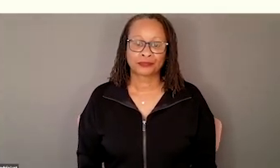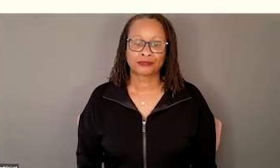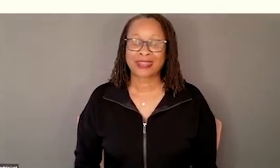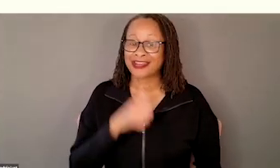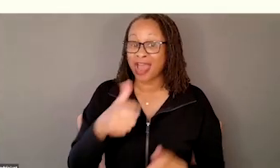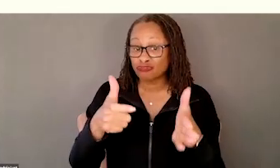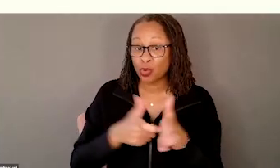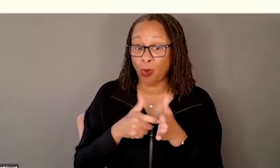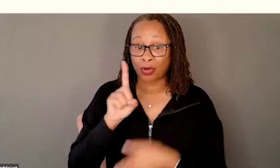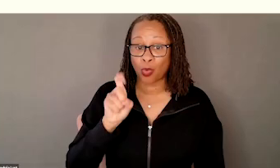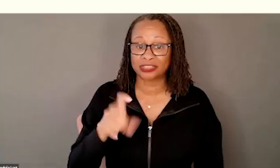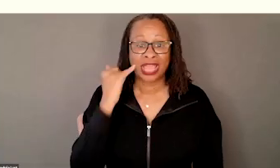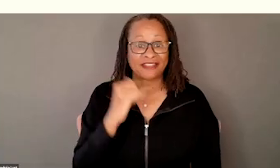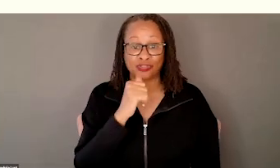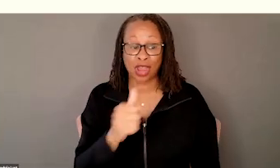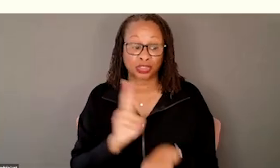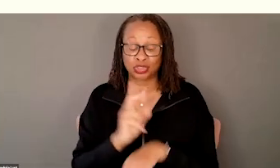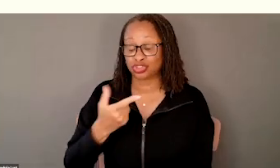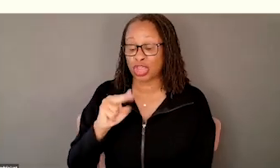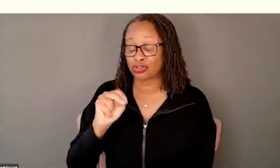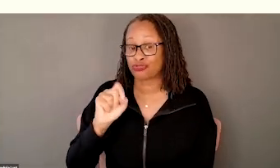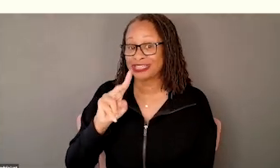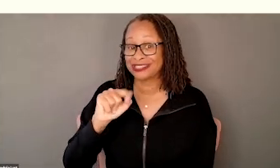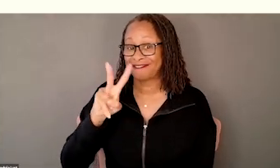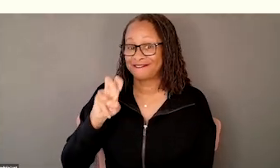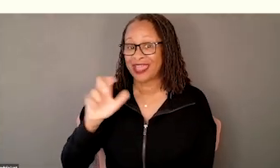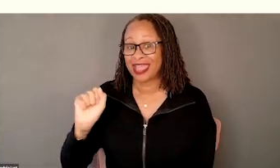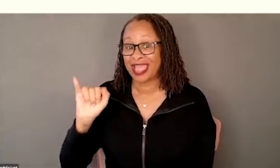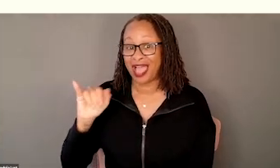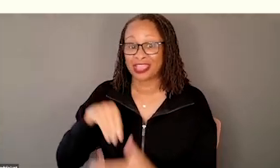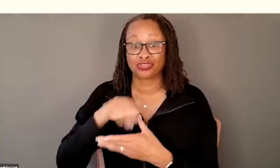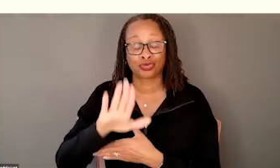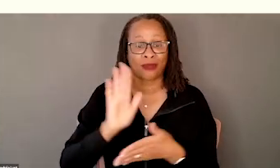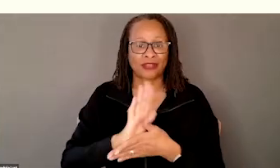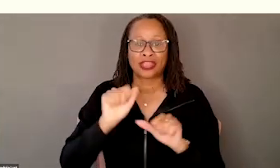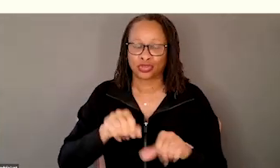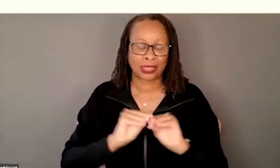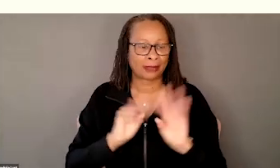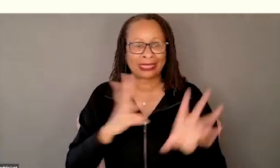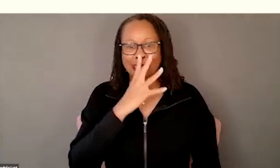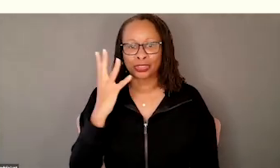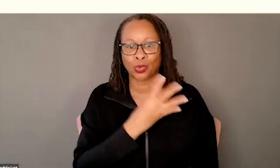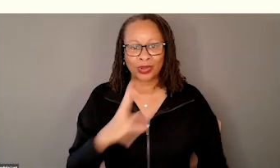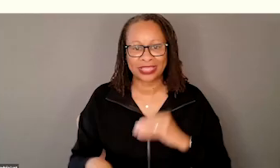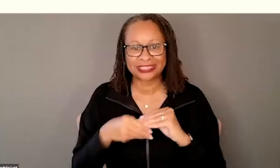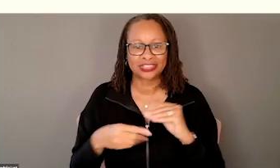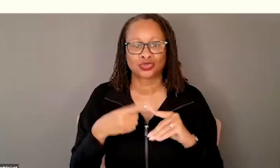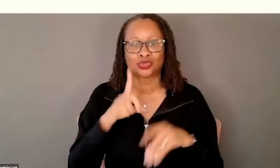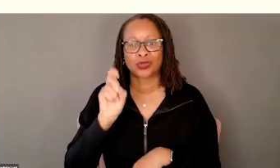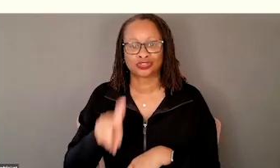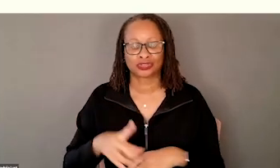required. So if you're not using generative AI at all in your film, you can completely ignore these additions to these